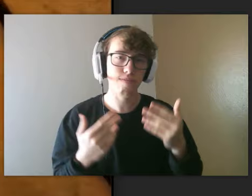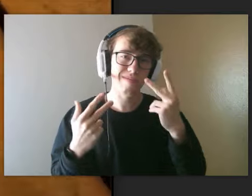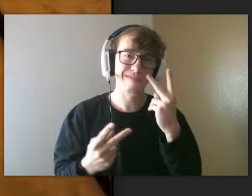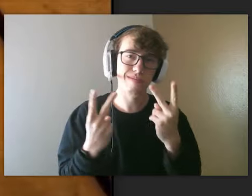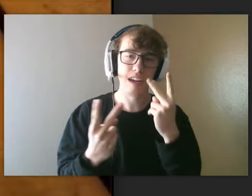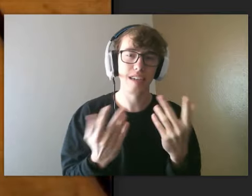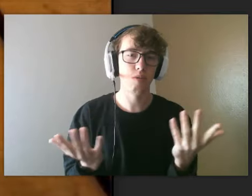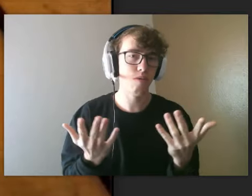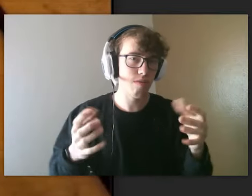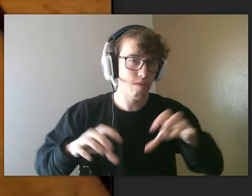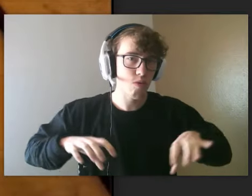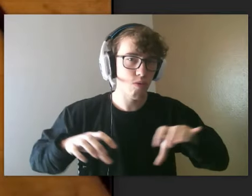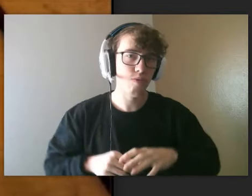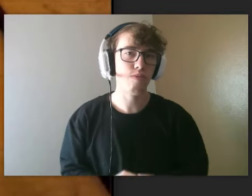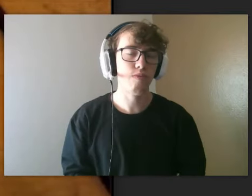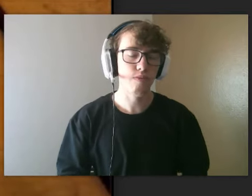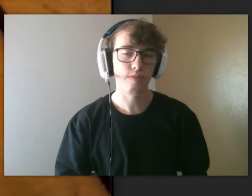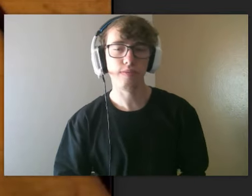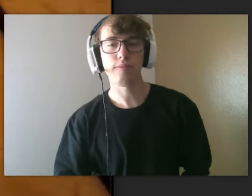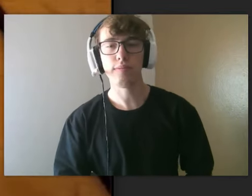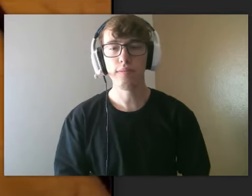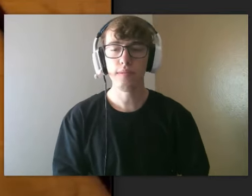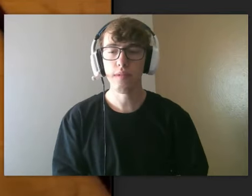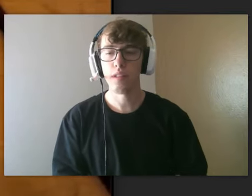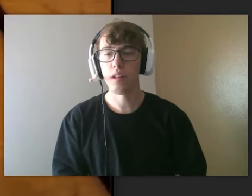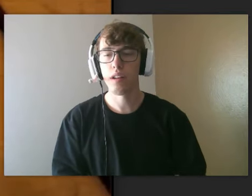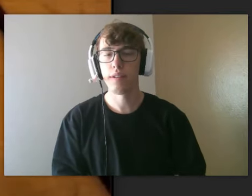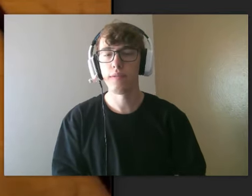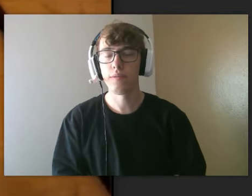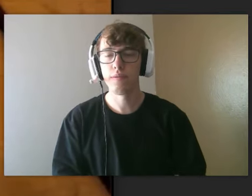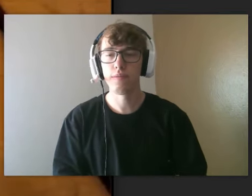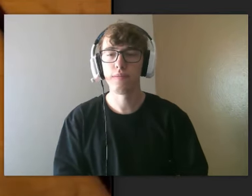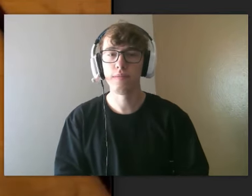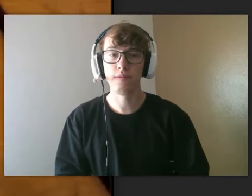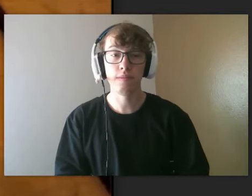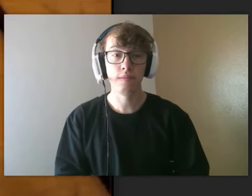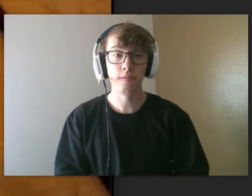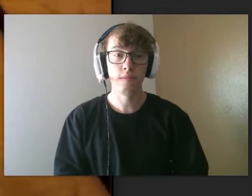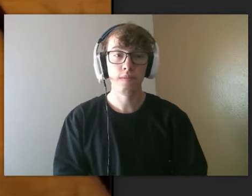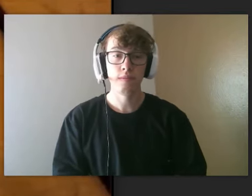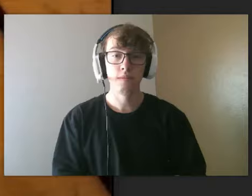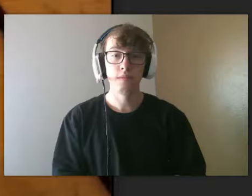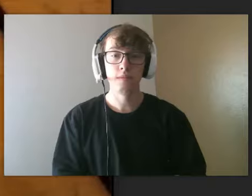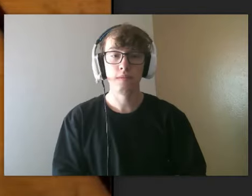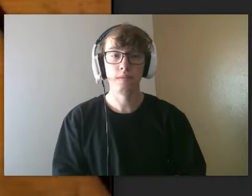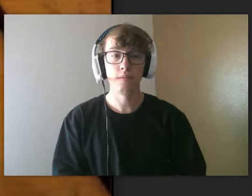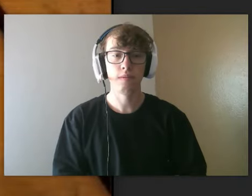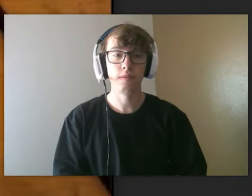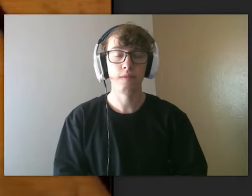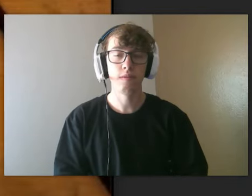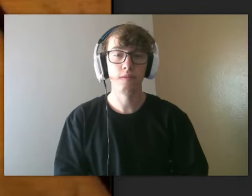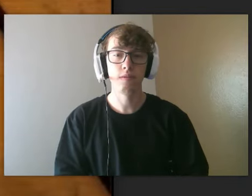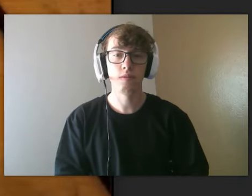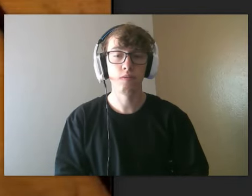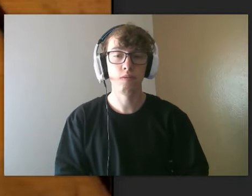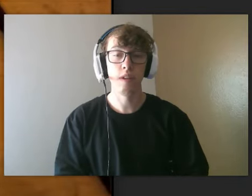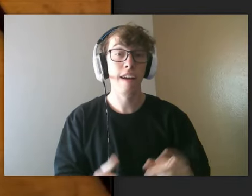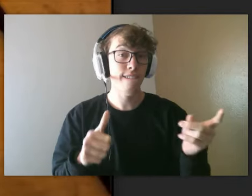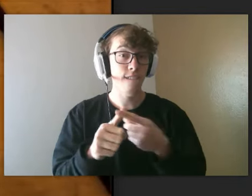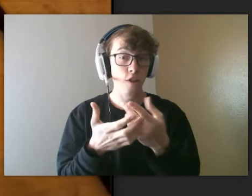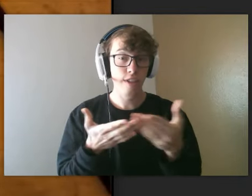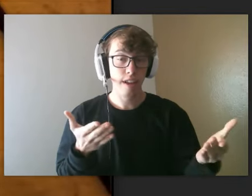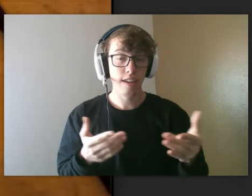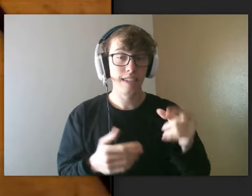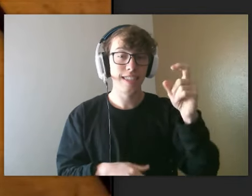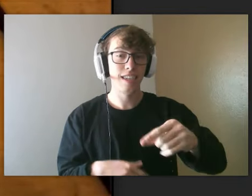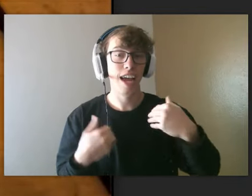So before we get into working with the materials, let's get to know what we have here. So first thing is that you guys